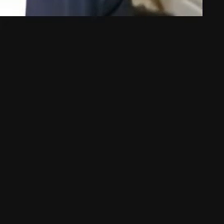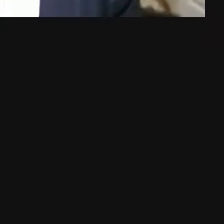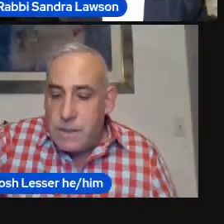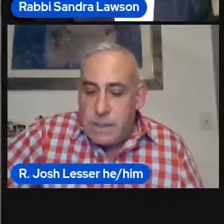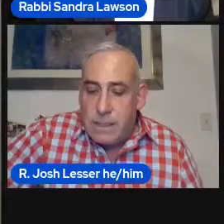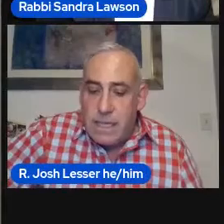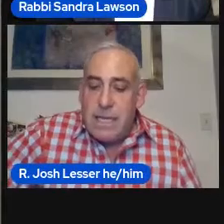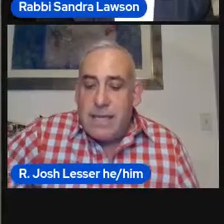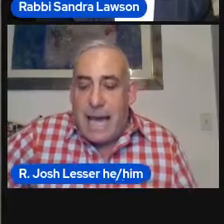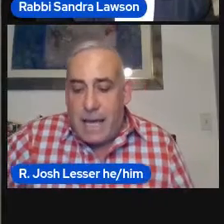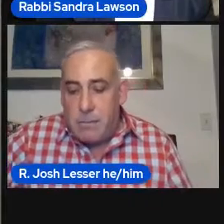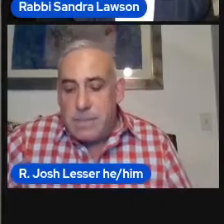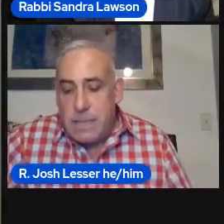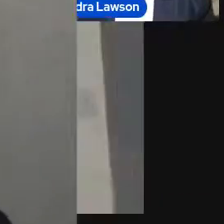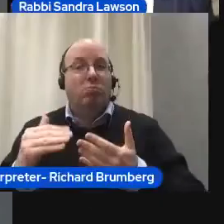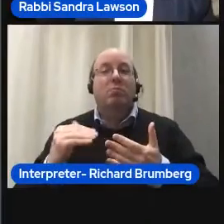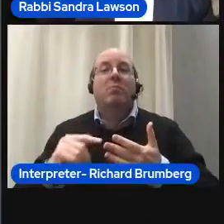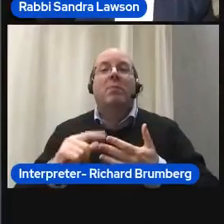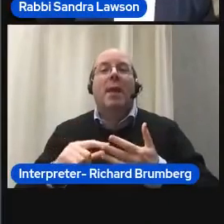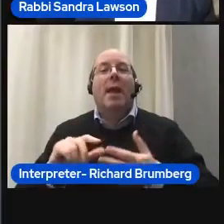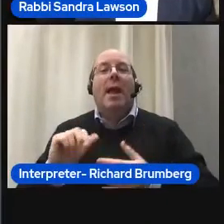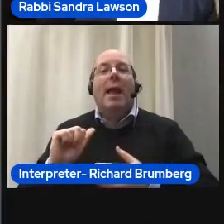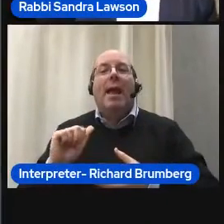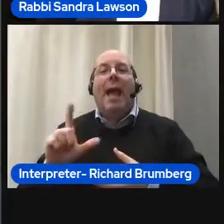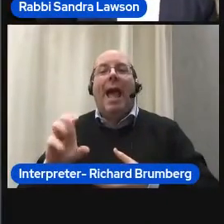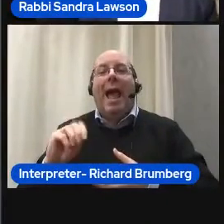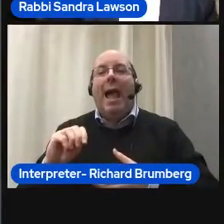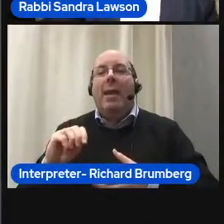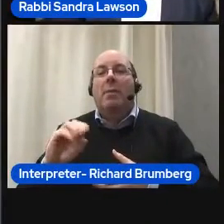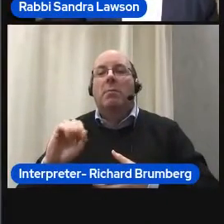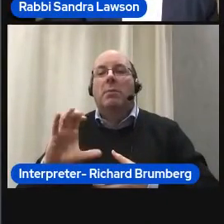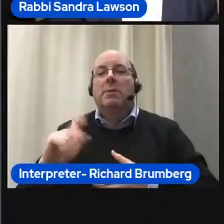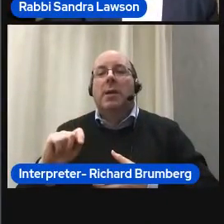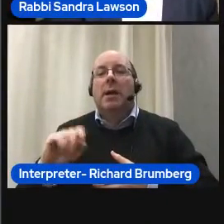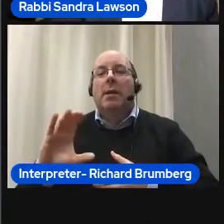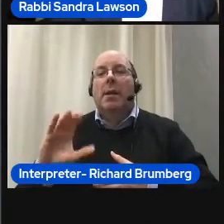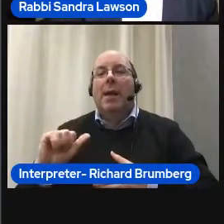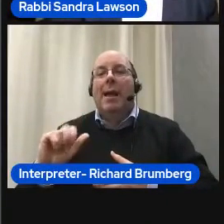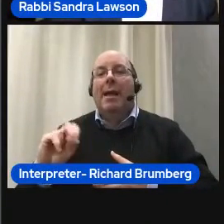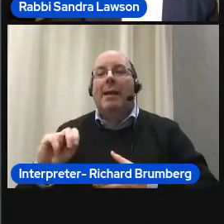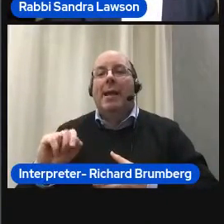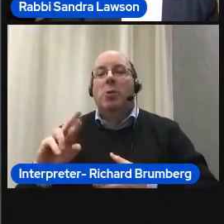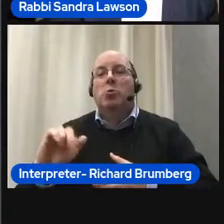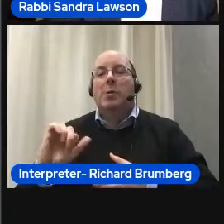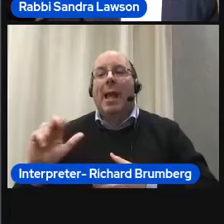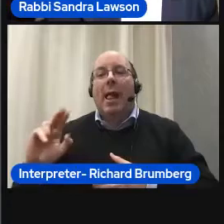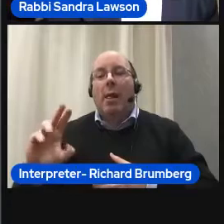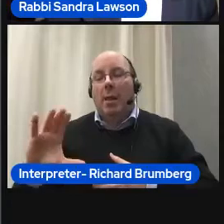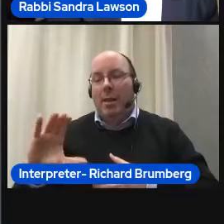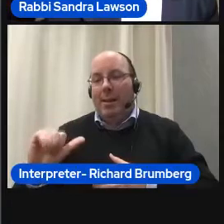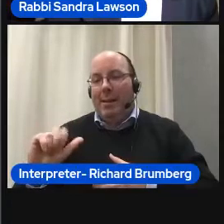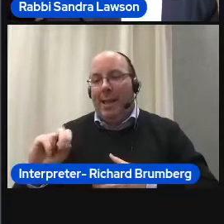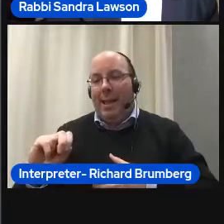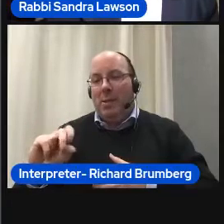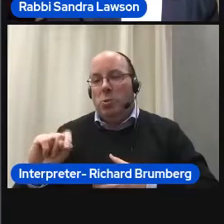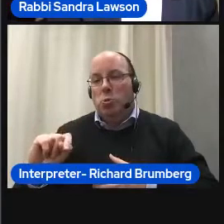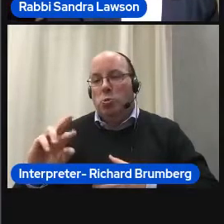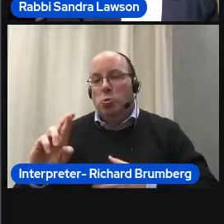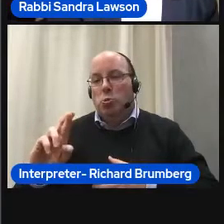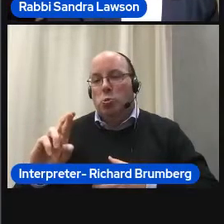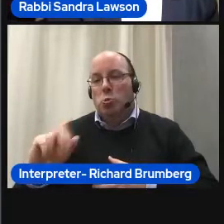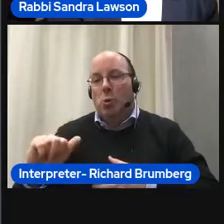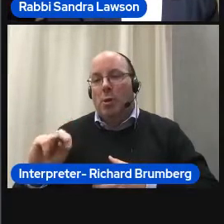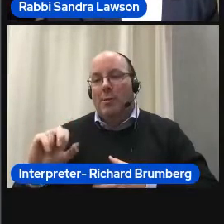by introducing the Adam Scott Cadranel panel for social, racial, and gender equity. This